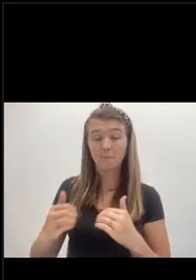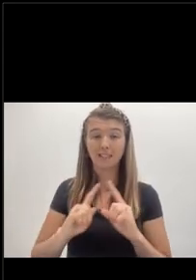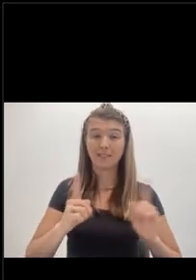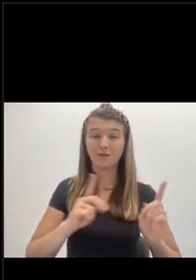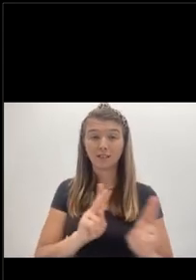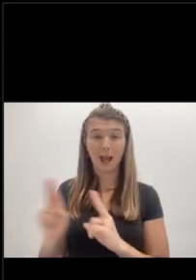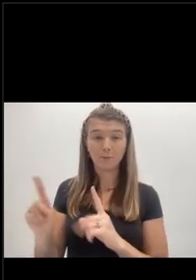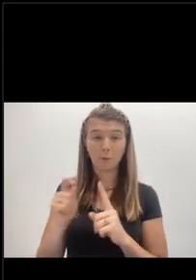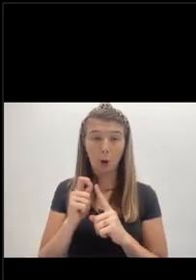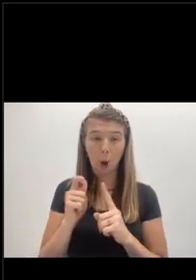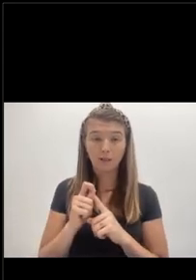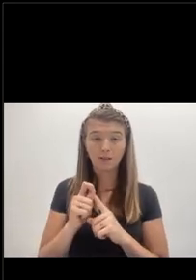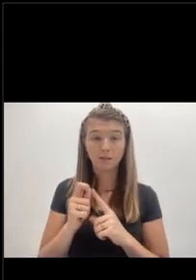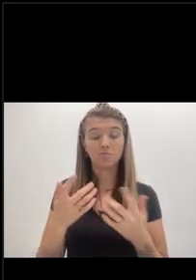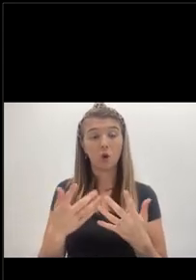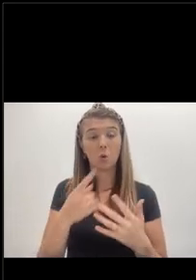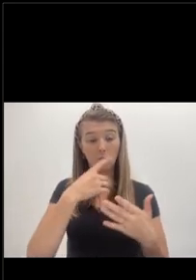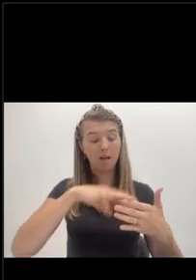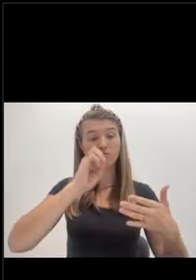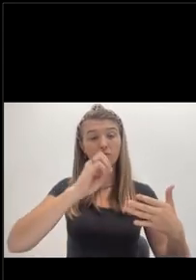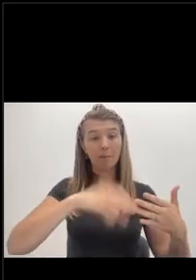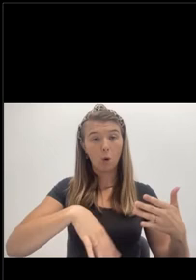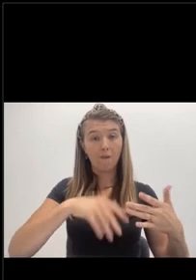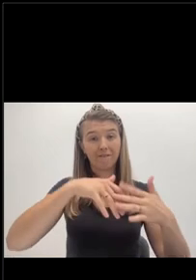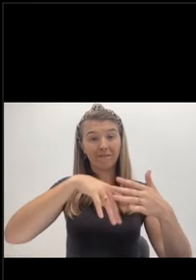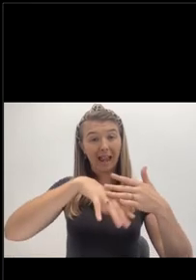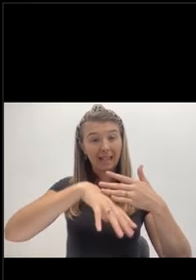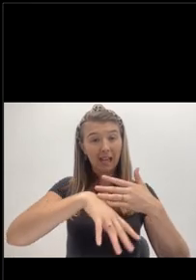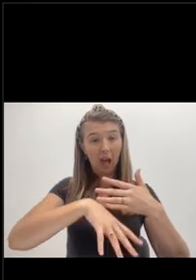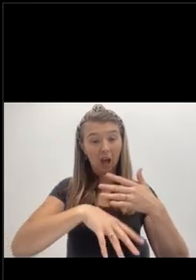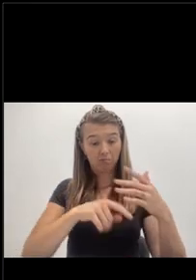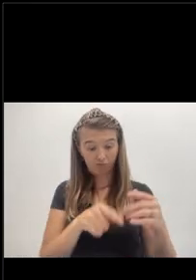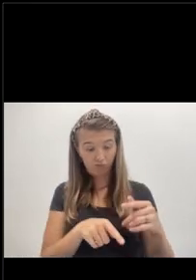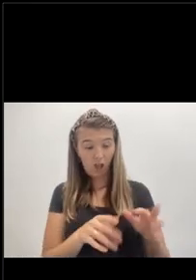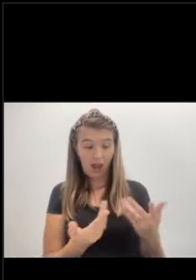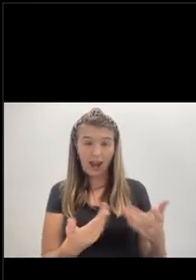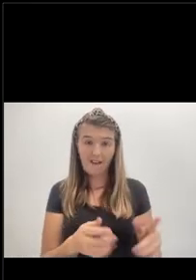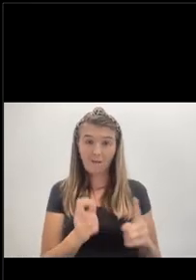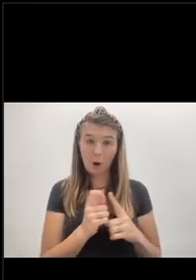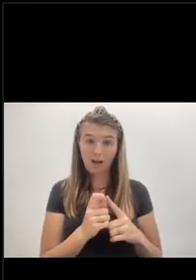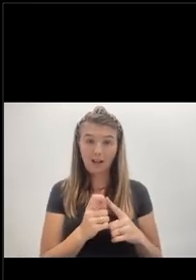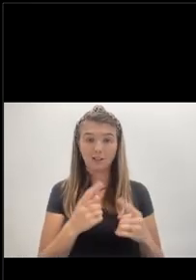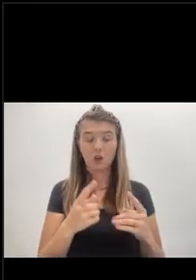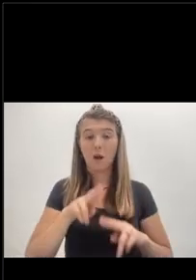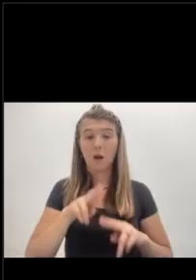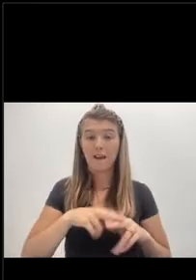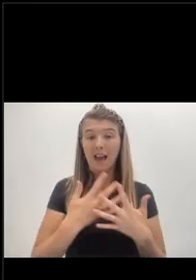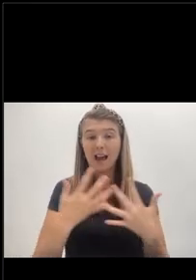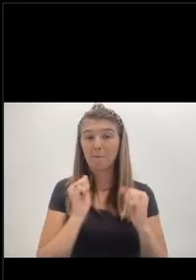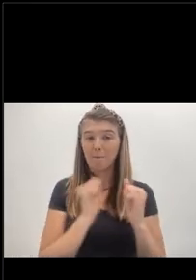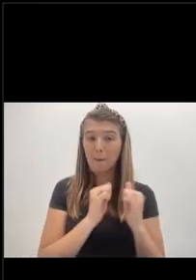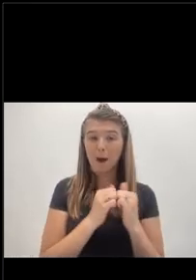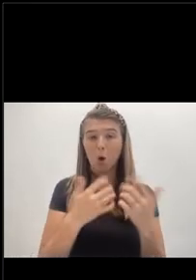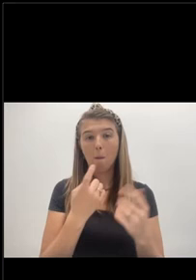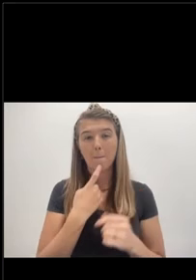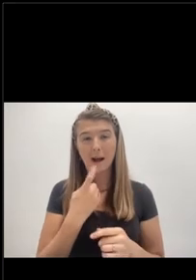via filtration, in the first step, any contaminants such as such as paper or metal, like